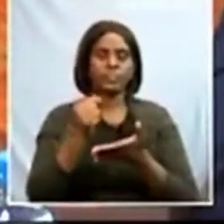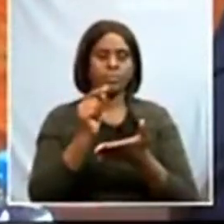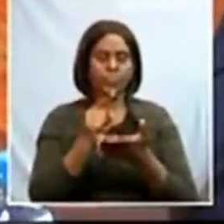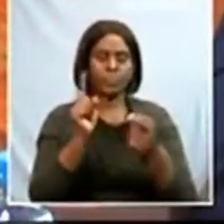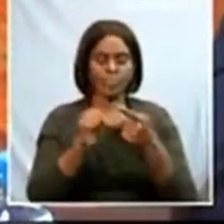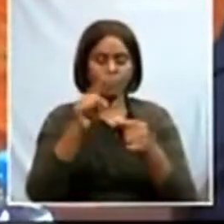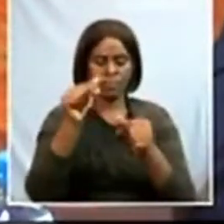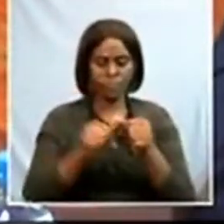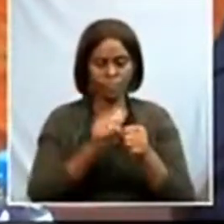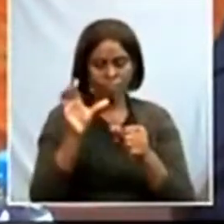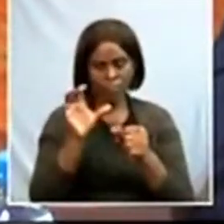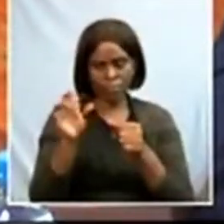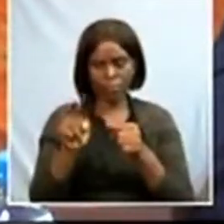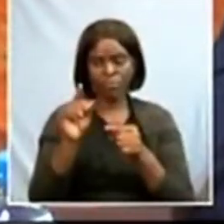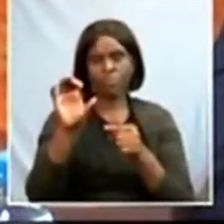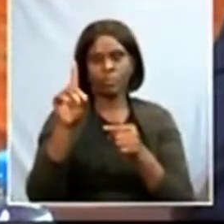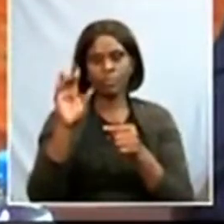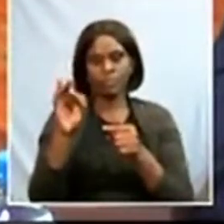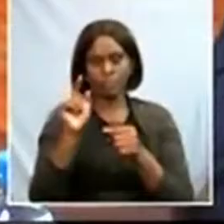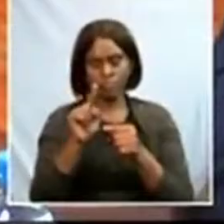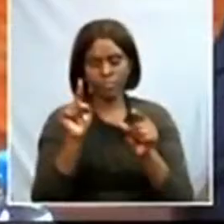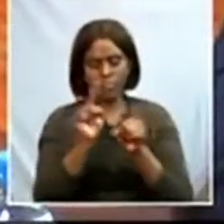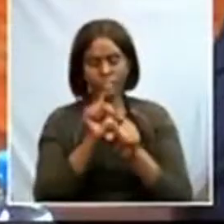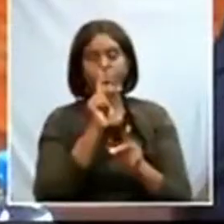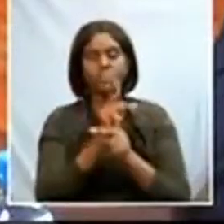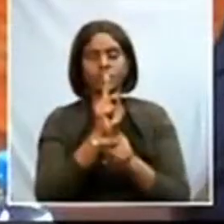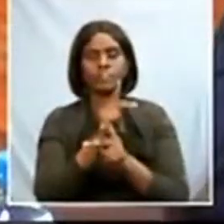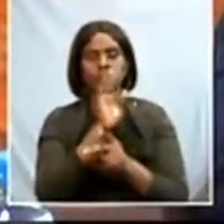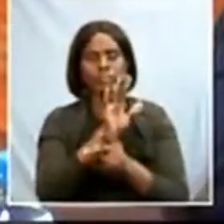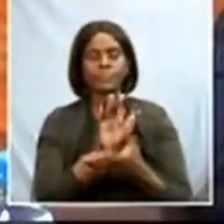to each component of CDF is upheld.